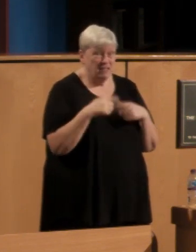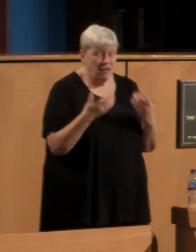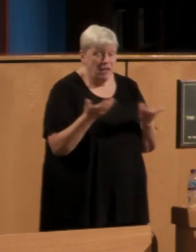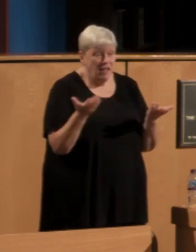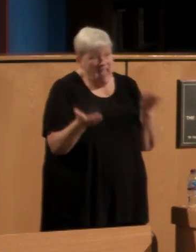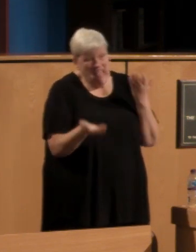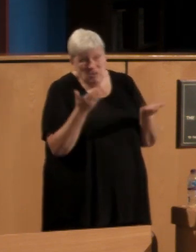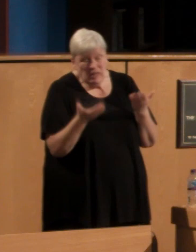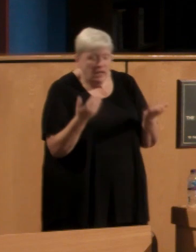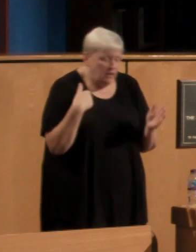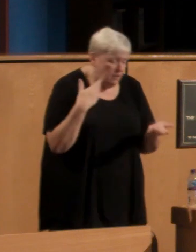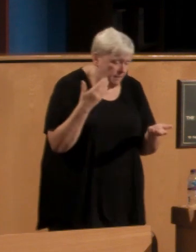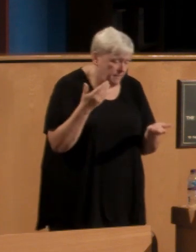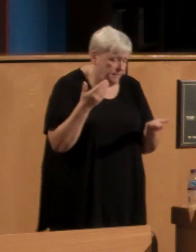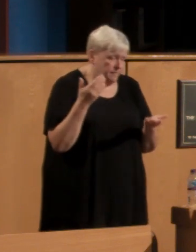and